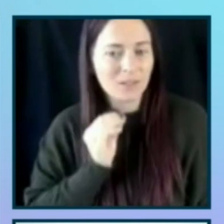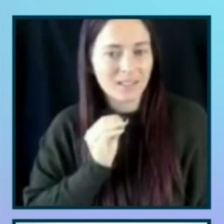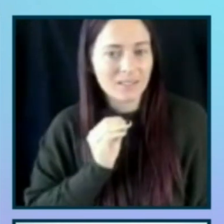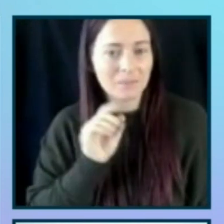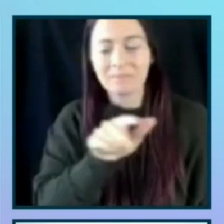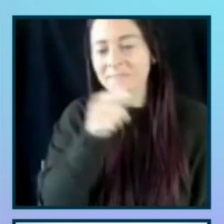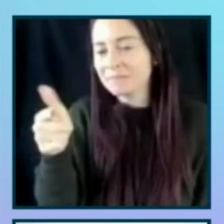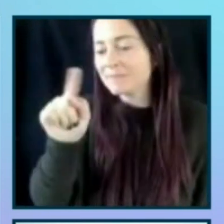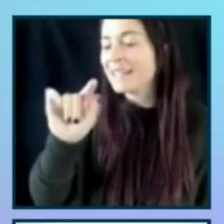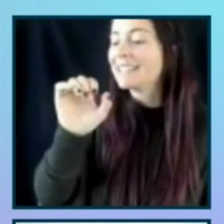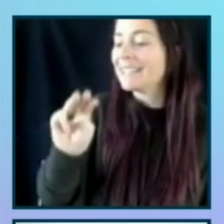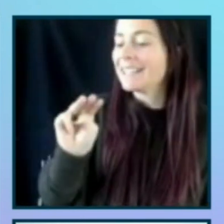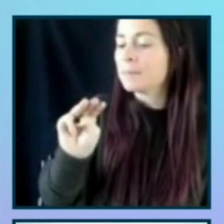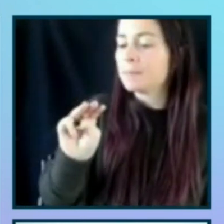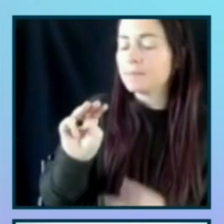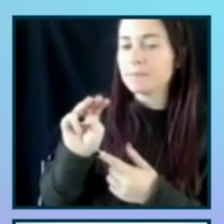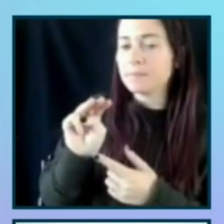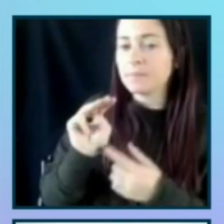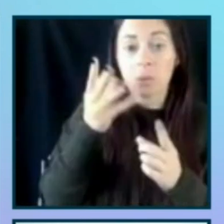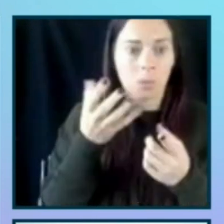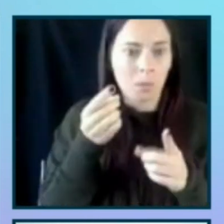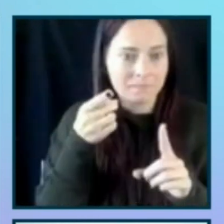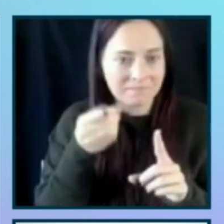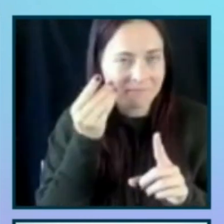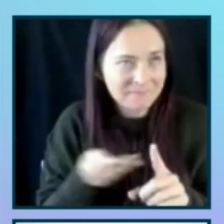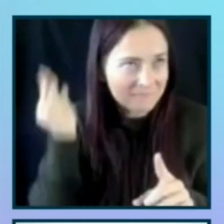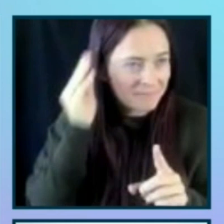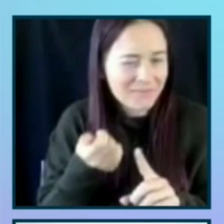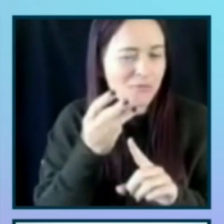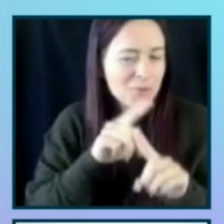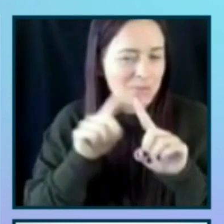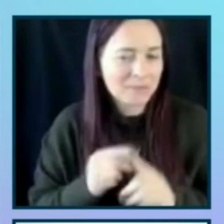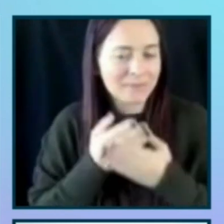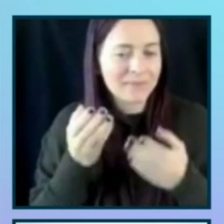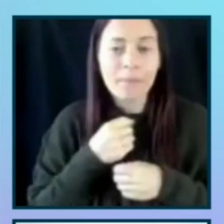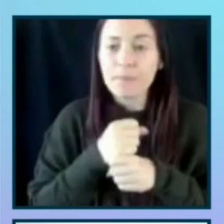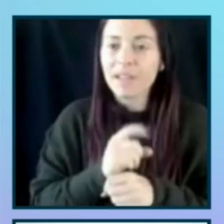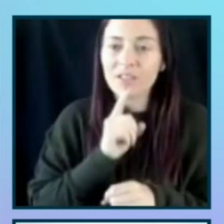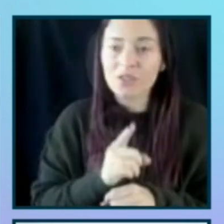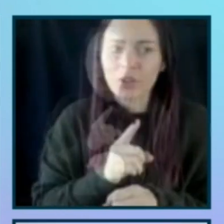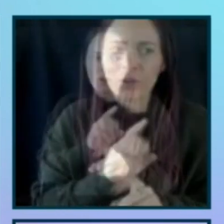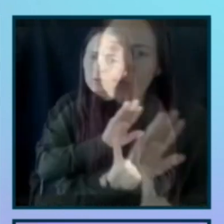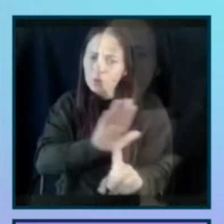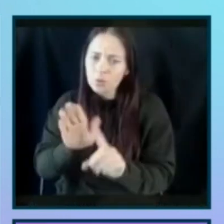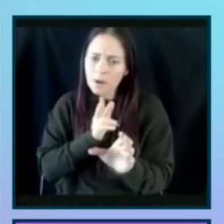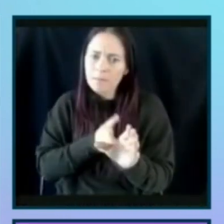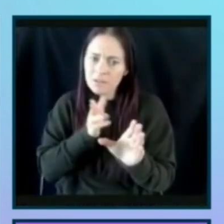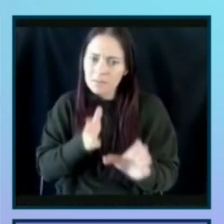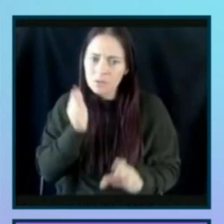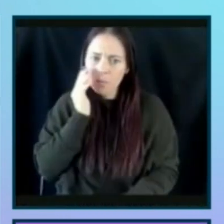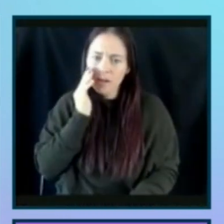So here's some things to be mindful of if you're a participant, or also just making sure that your participants are aware of these type of things.